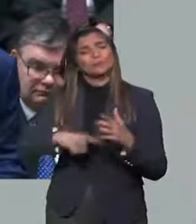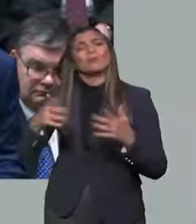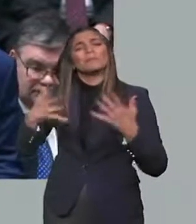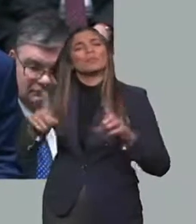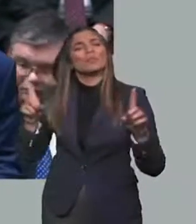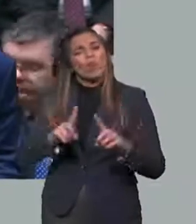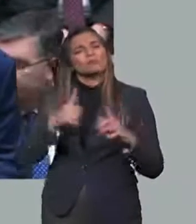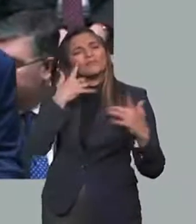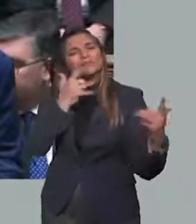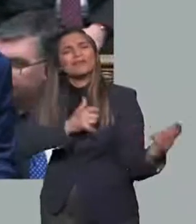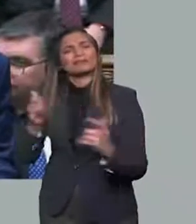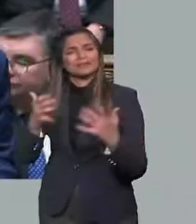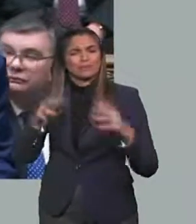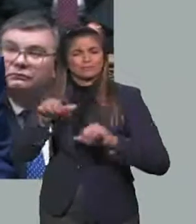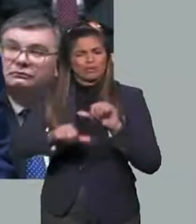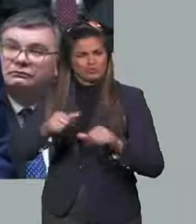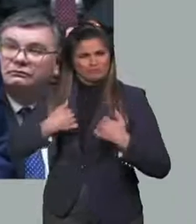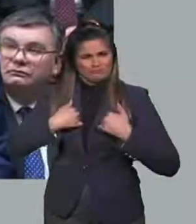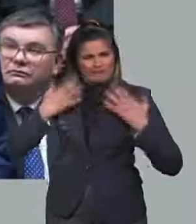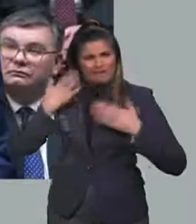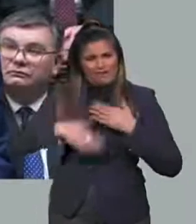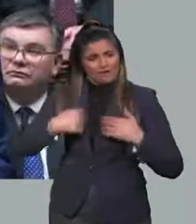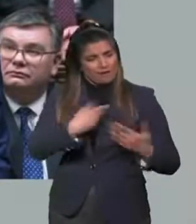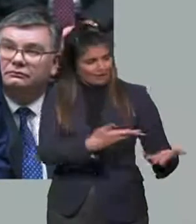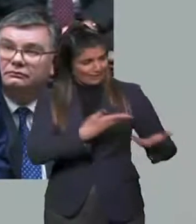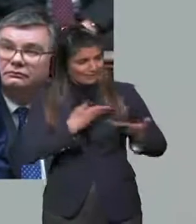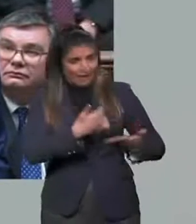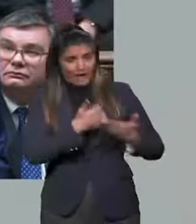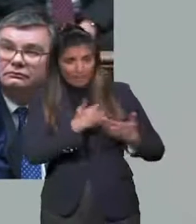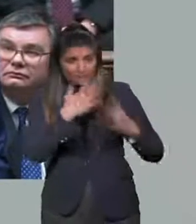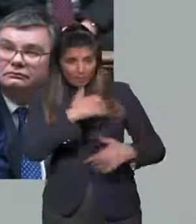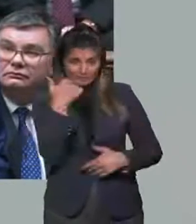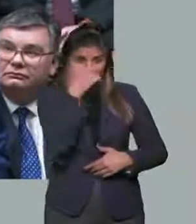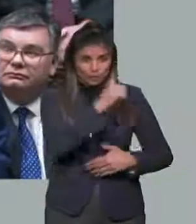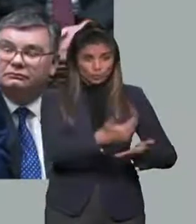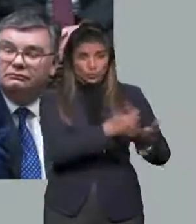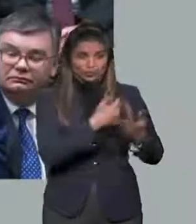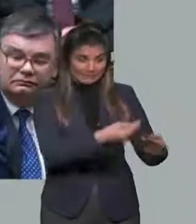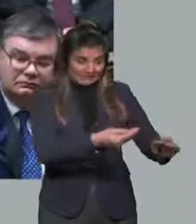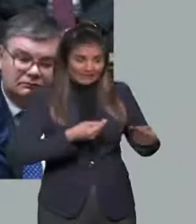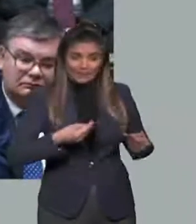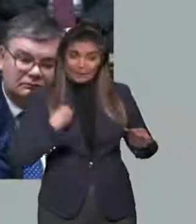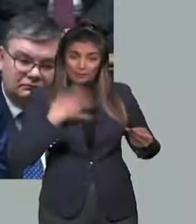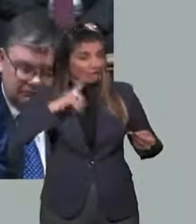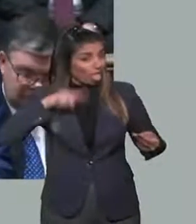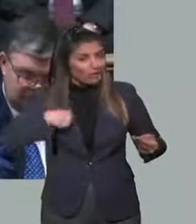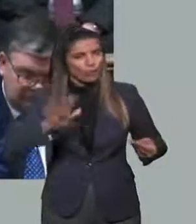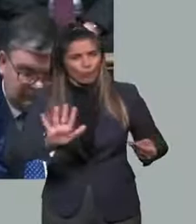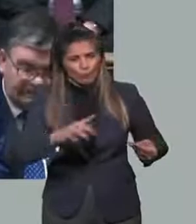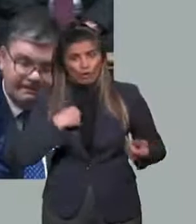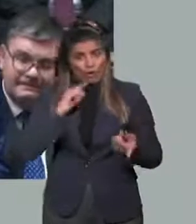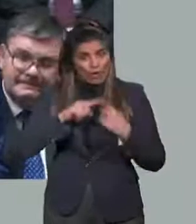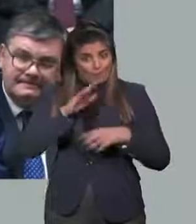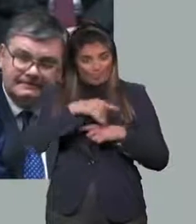process. I have never overruled intelligence advice, and I wouldn't comment on the details of it. What I would say, and would agree with her, on